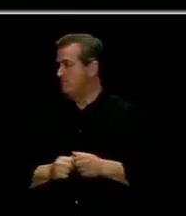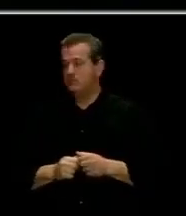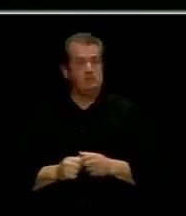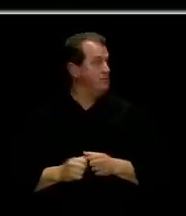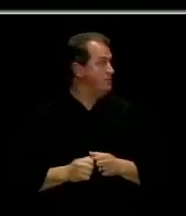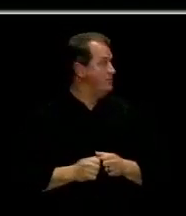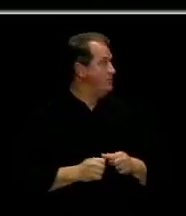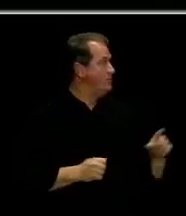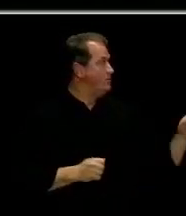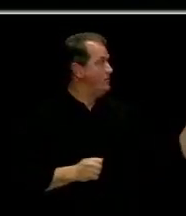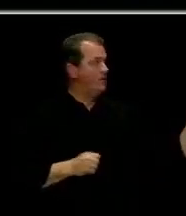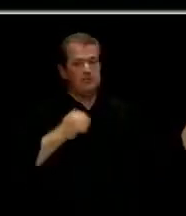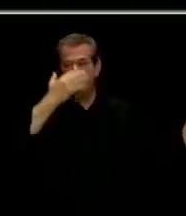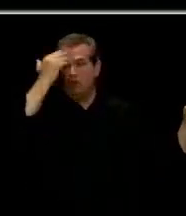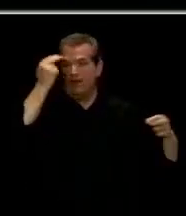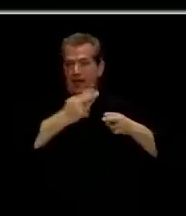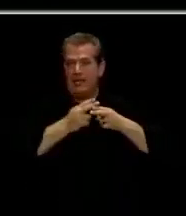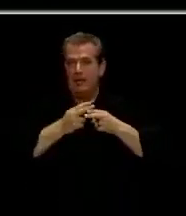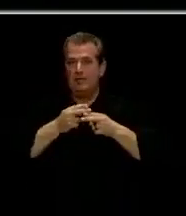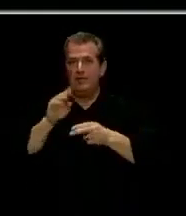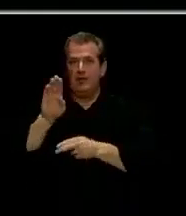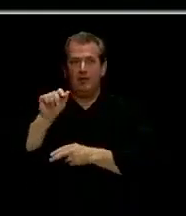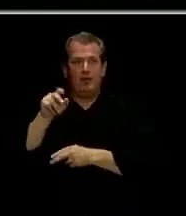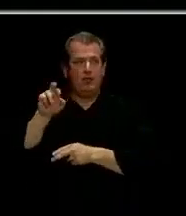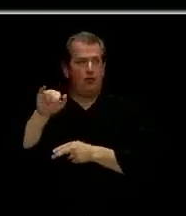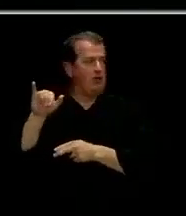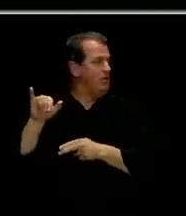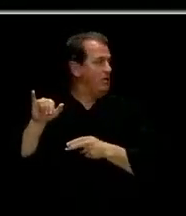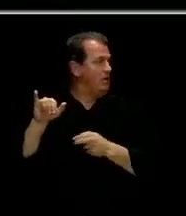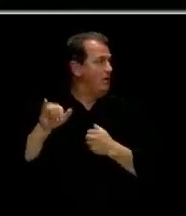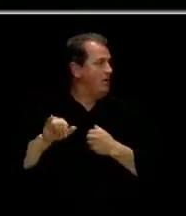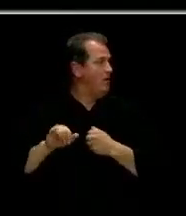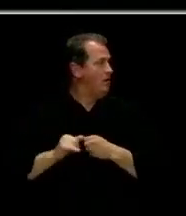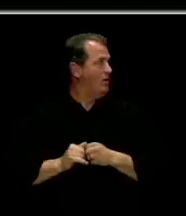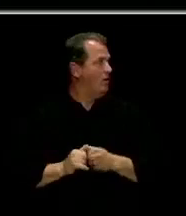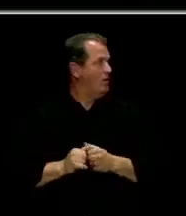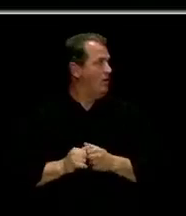I just eat cake. I don't know. What's the bakery?